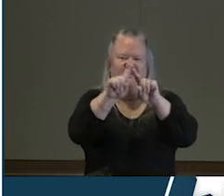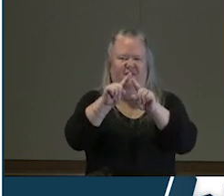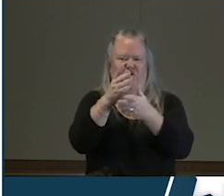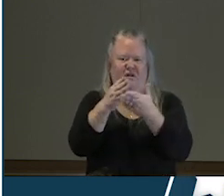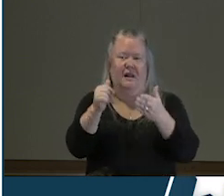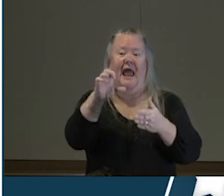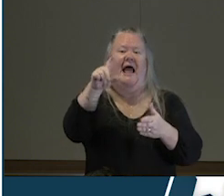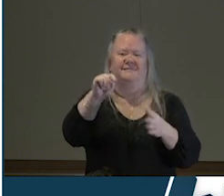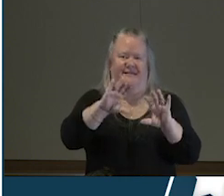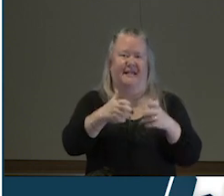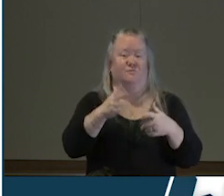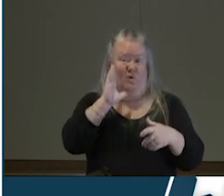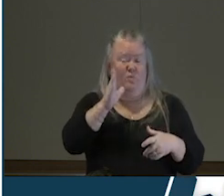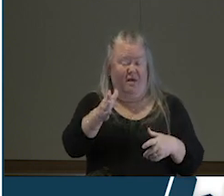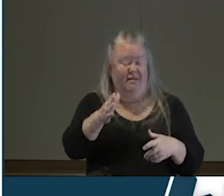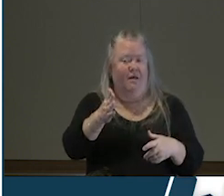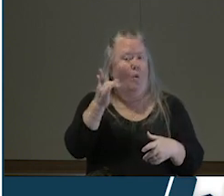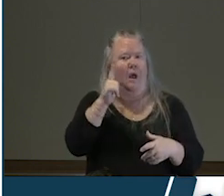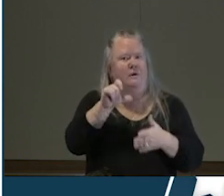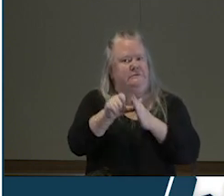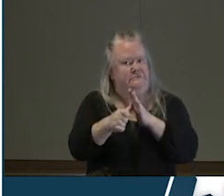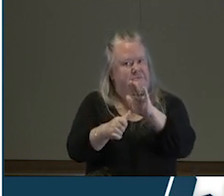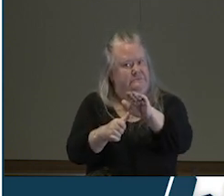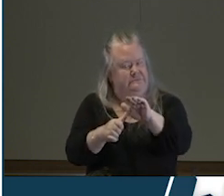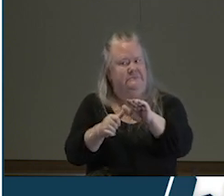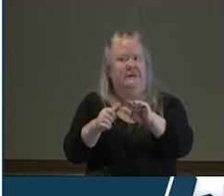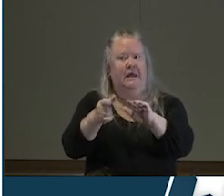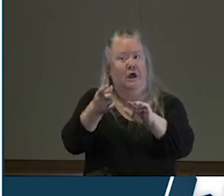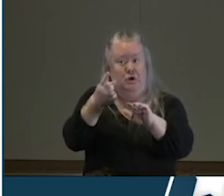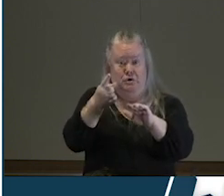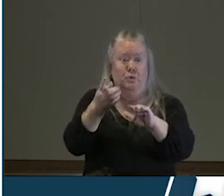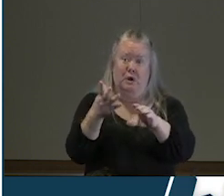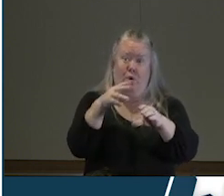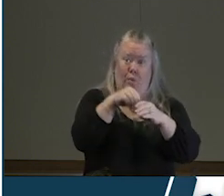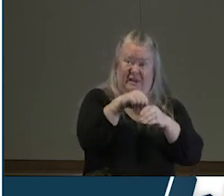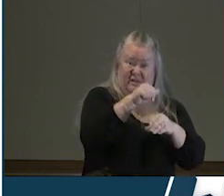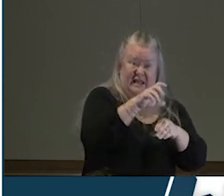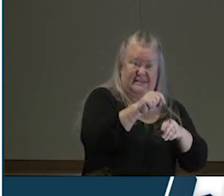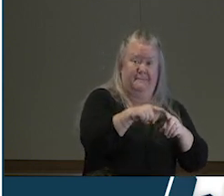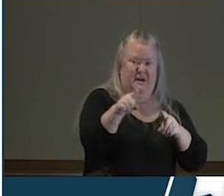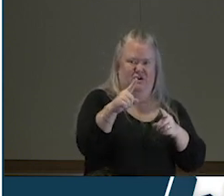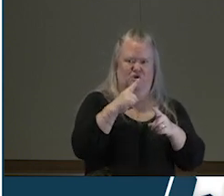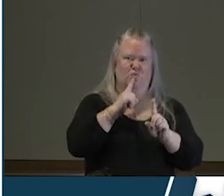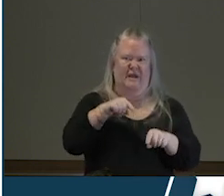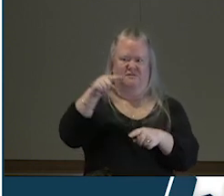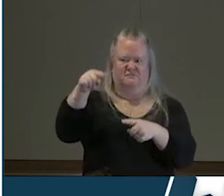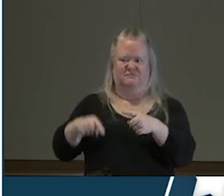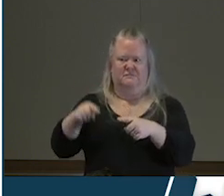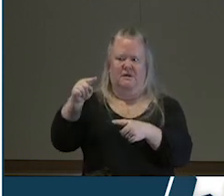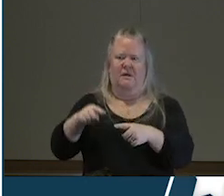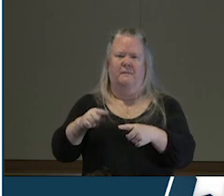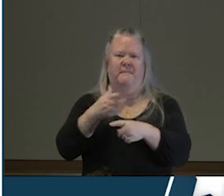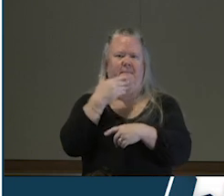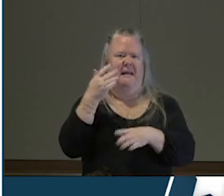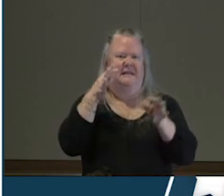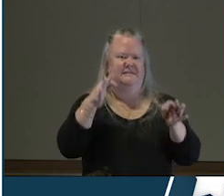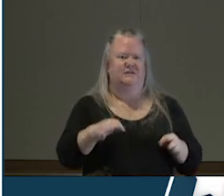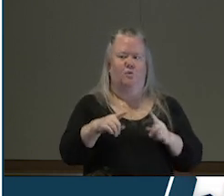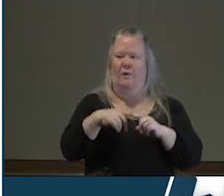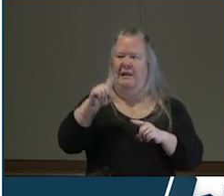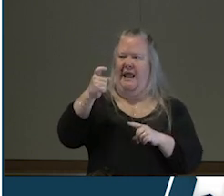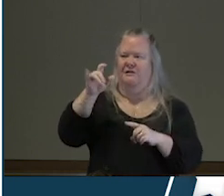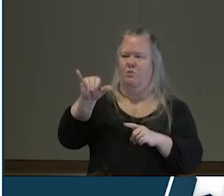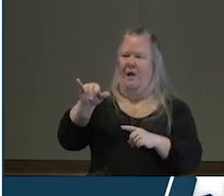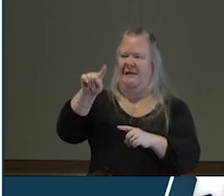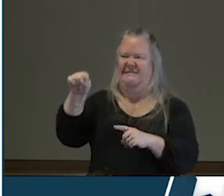asset classes where we can actually stress test and say, listen, you could go into this asset, but you answered questions that says you would make a bad decision when X, Y,